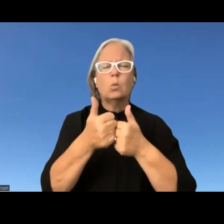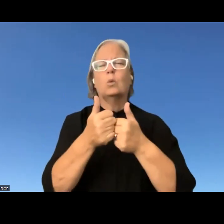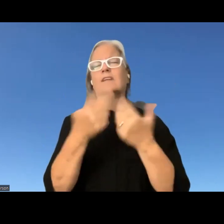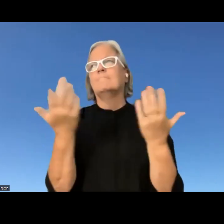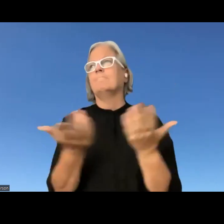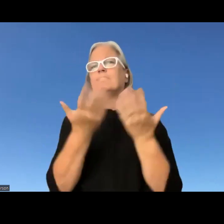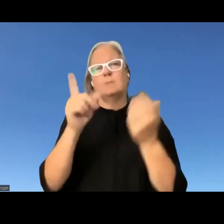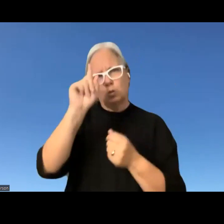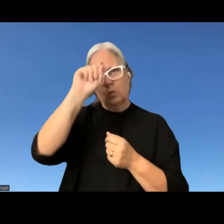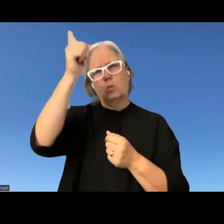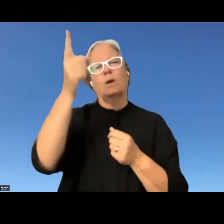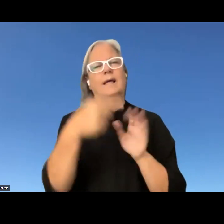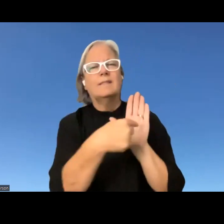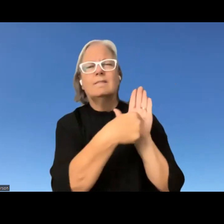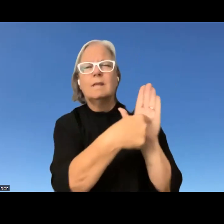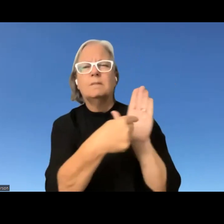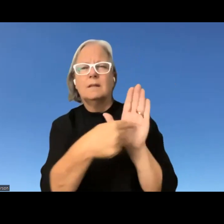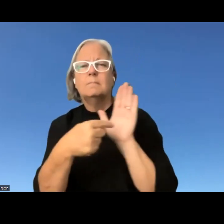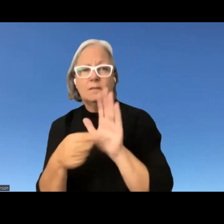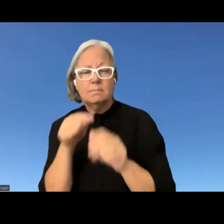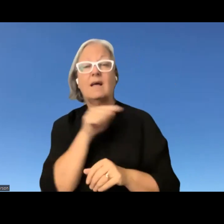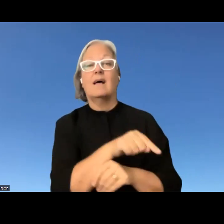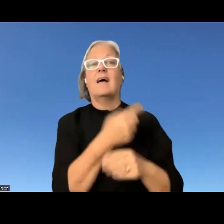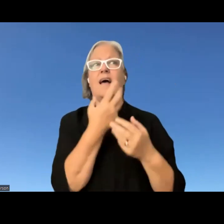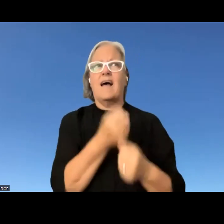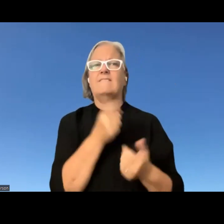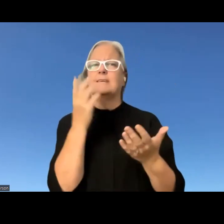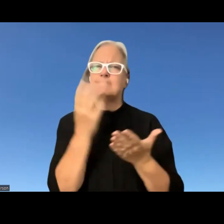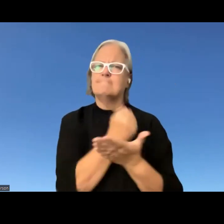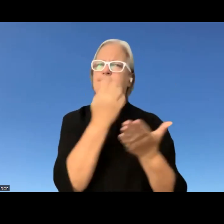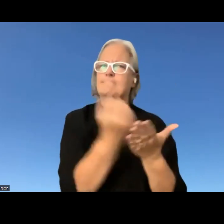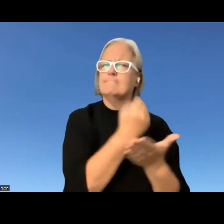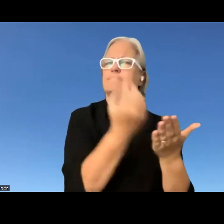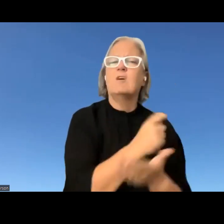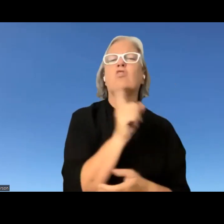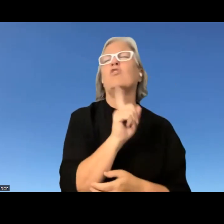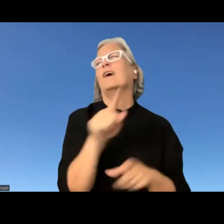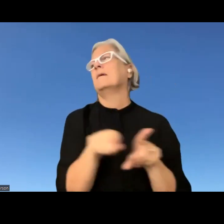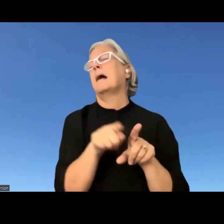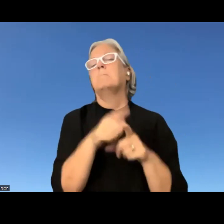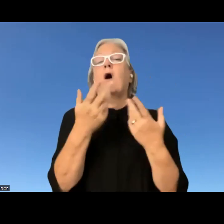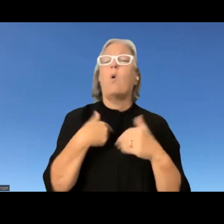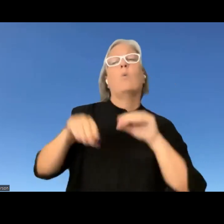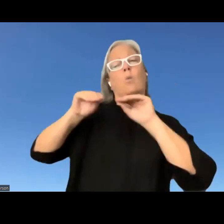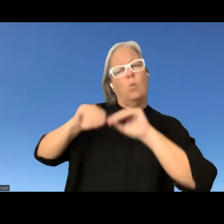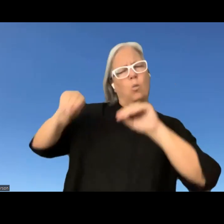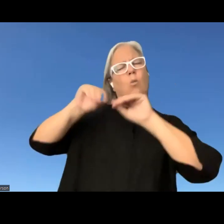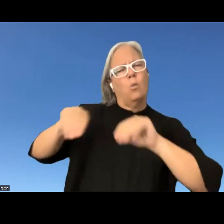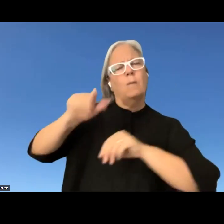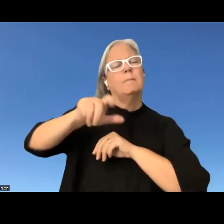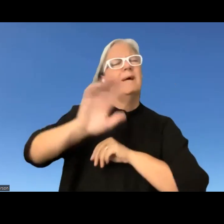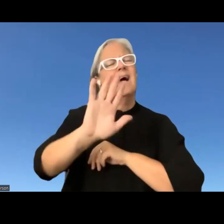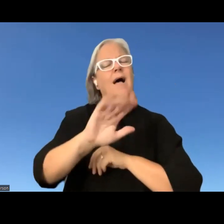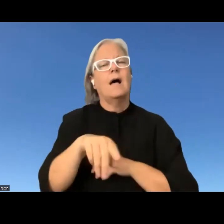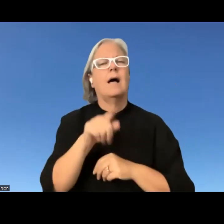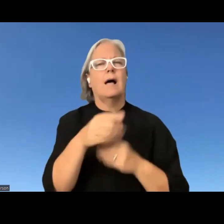bringing concrete, measurable results. So it's not just we trained some people, it's how many got jobs. And